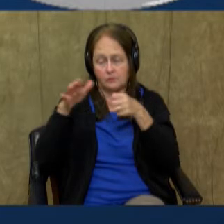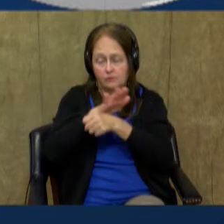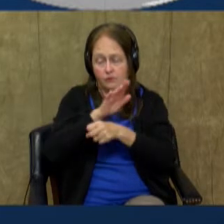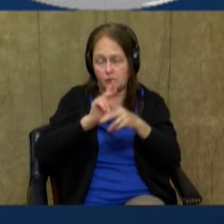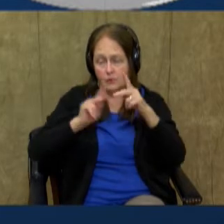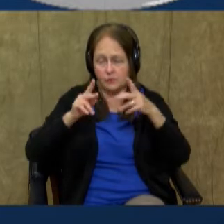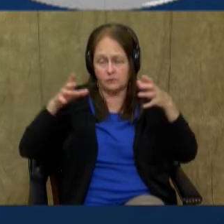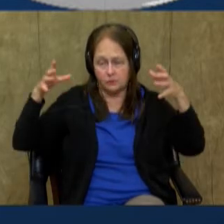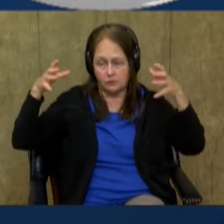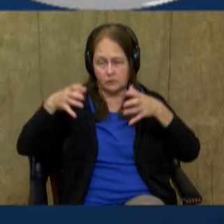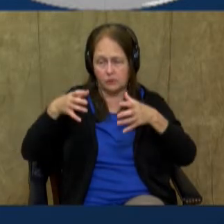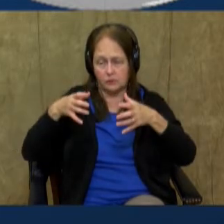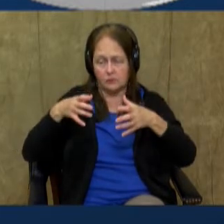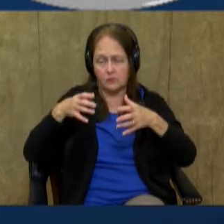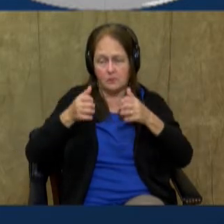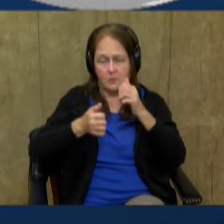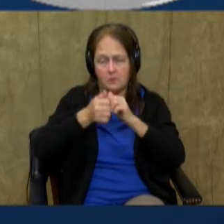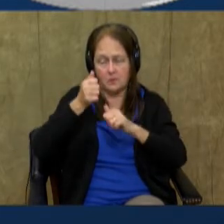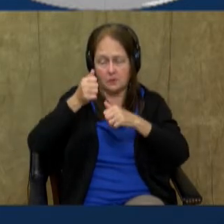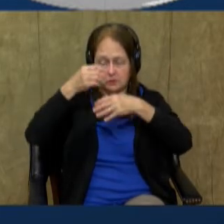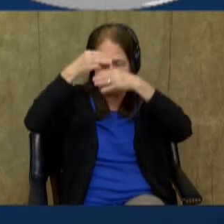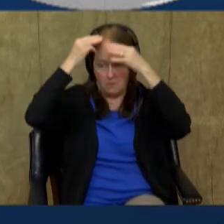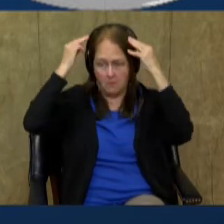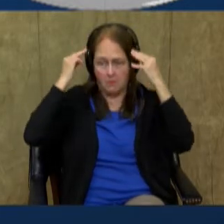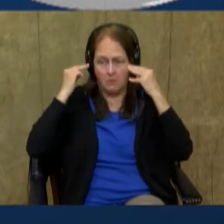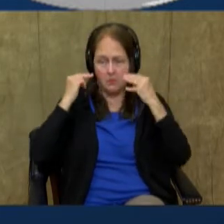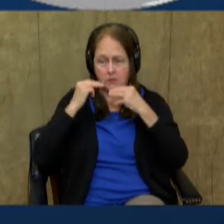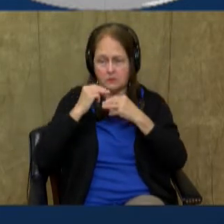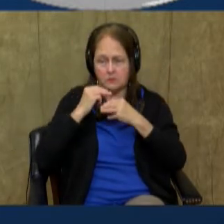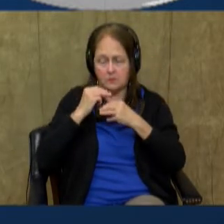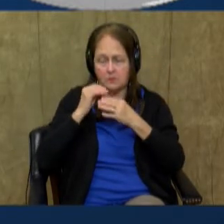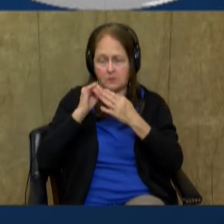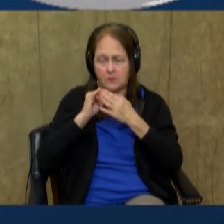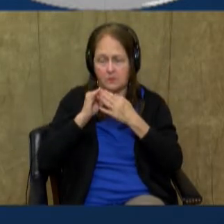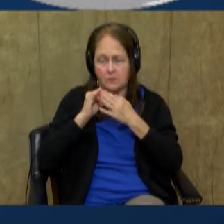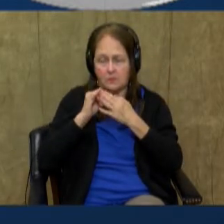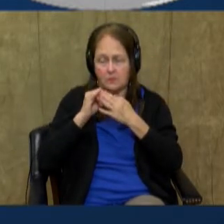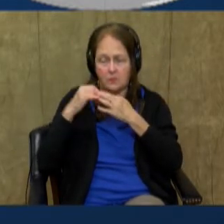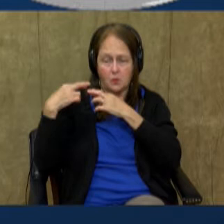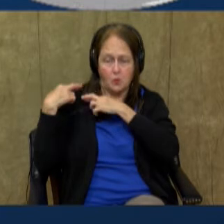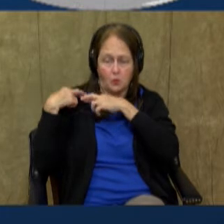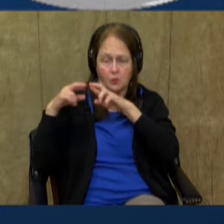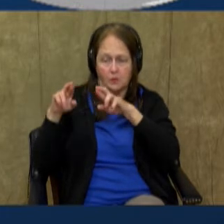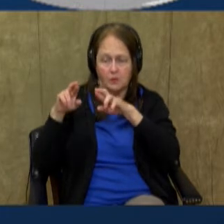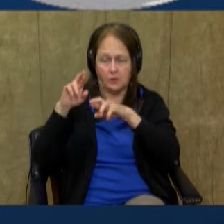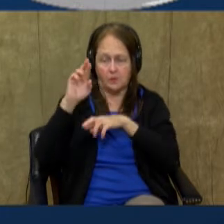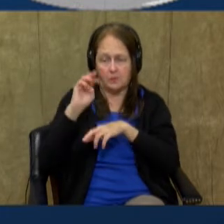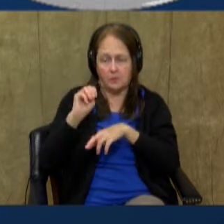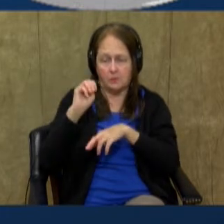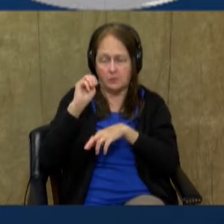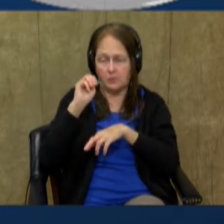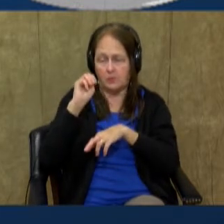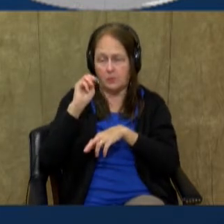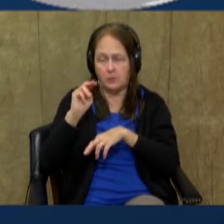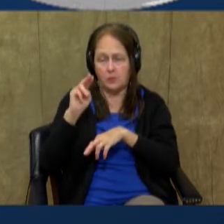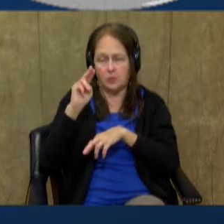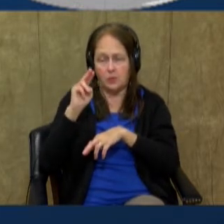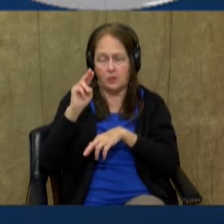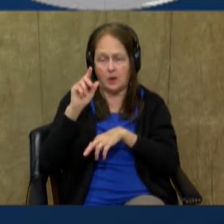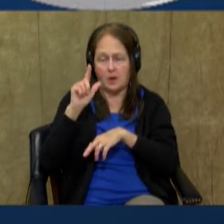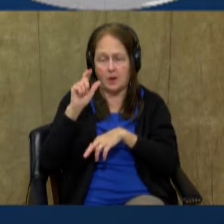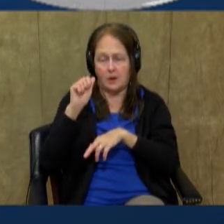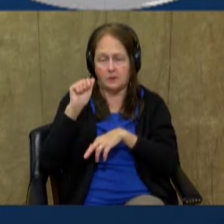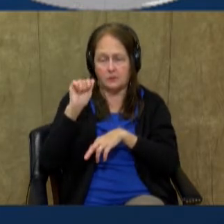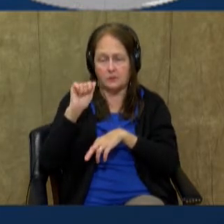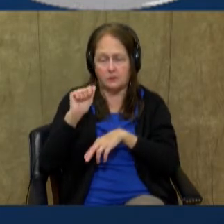Muslim majority. Okay, so Islam is the predominant religion in Malaysia and Indonesia. However,